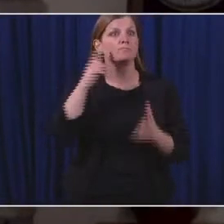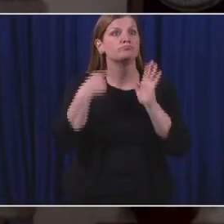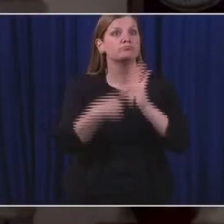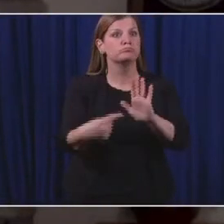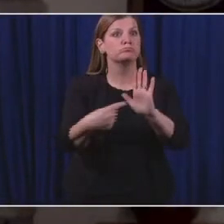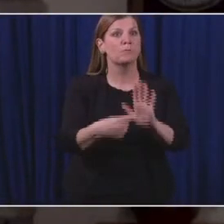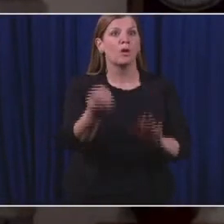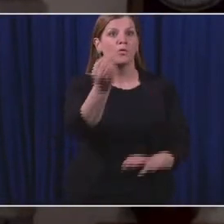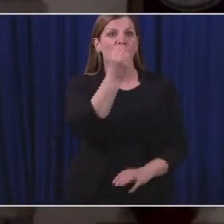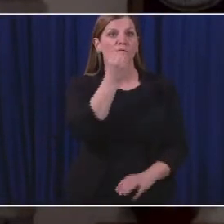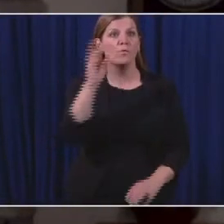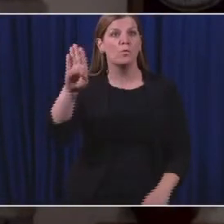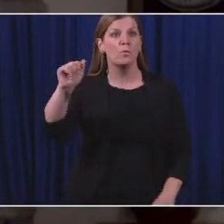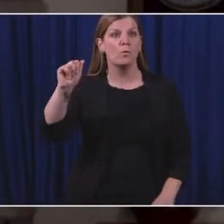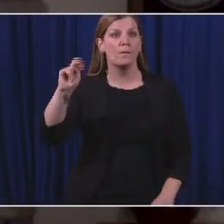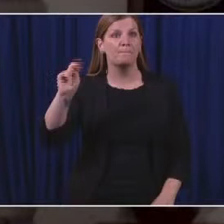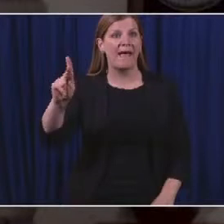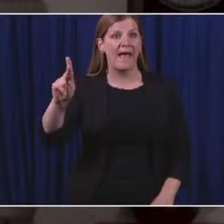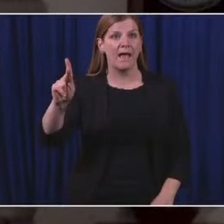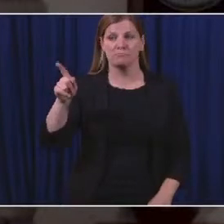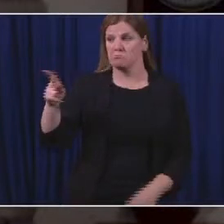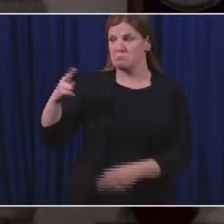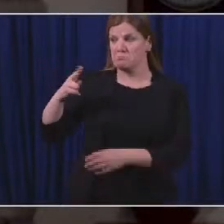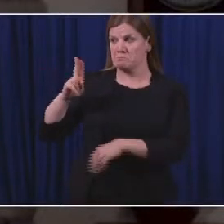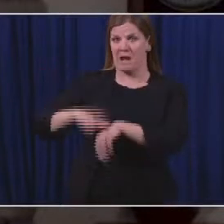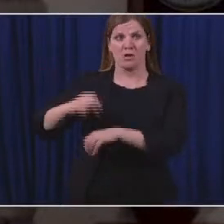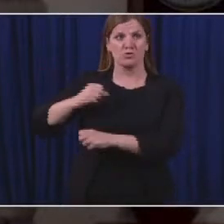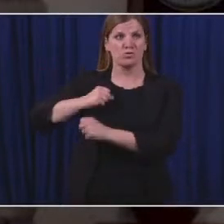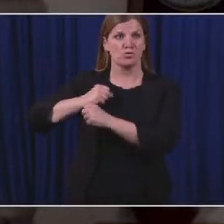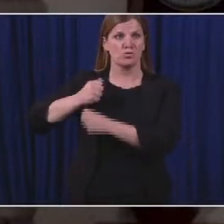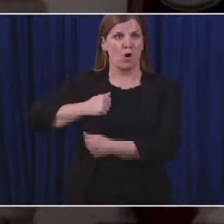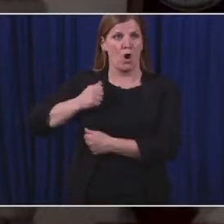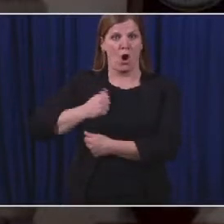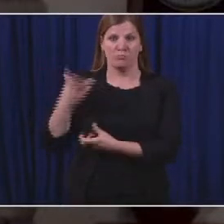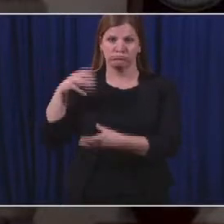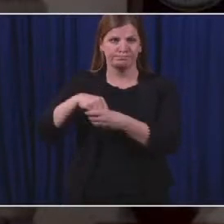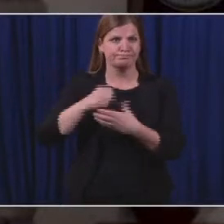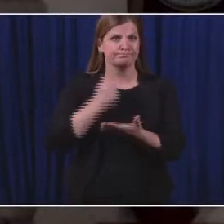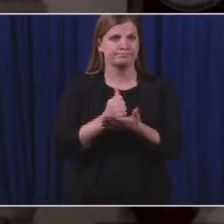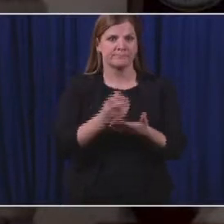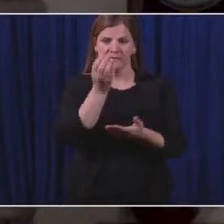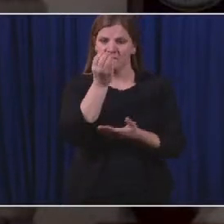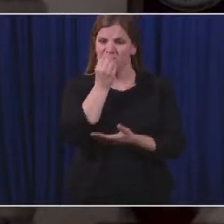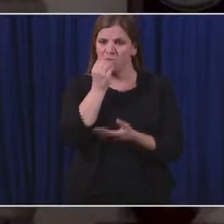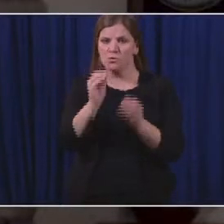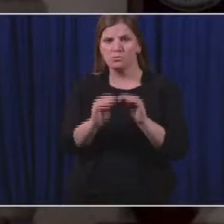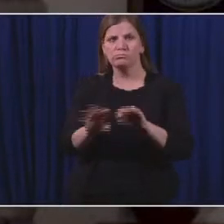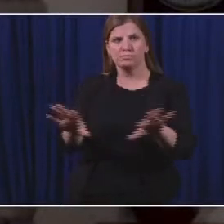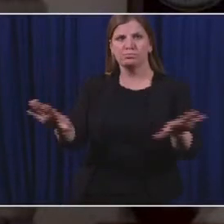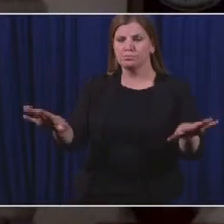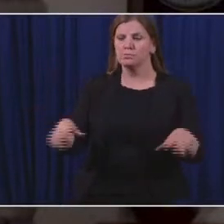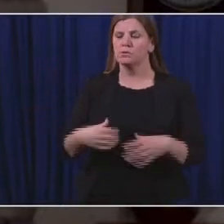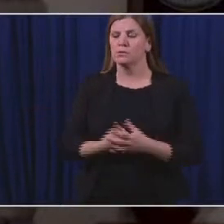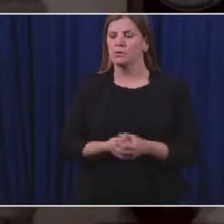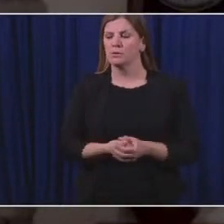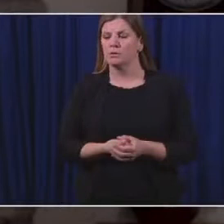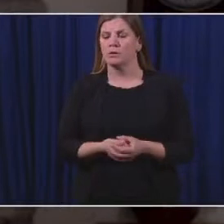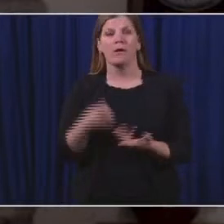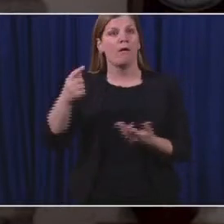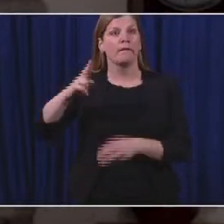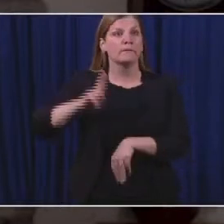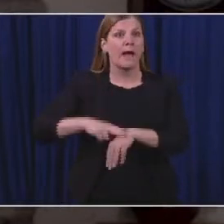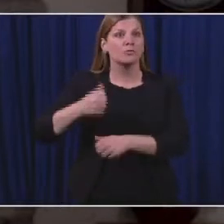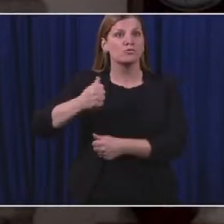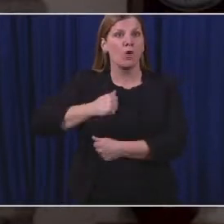beginning in regard to food banks, for example. They were involved, in